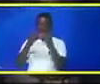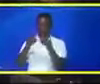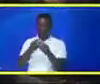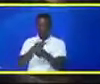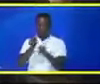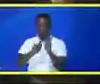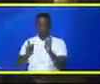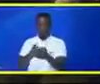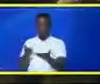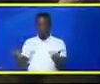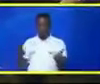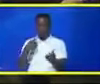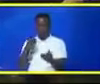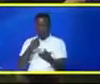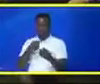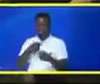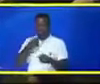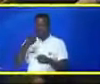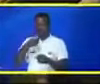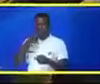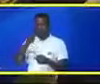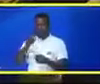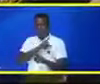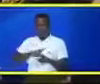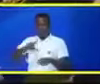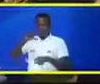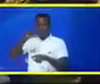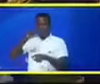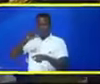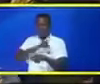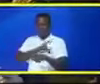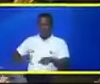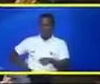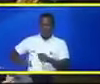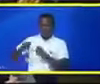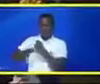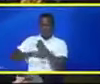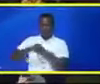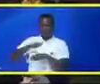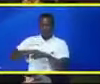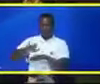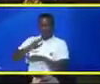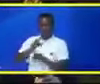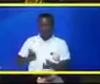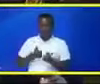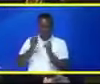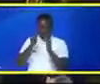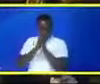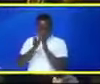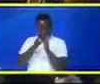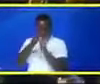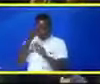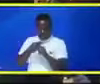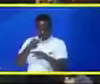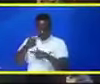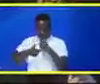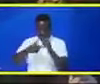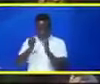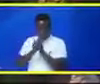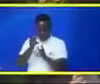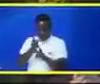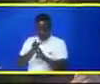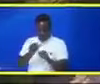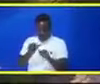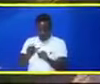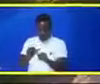blessed people who have come declaring your lordship over their lives. I pray in the name of Jesus that the grace that keeps, may that